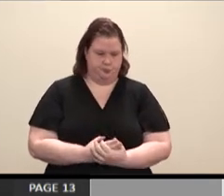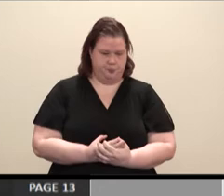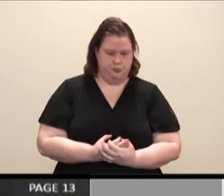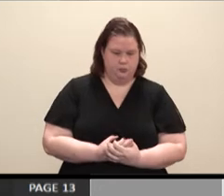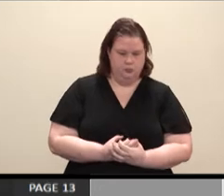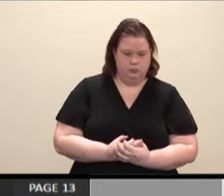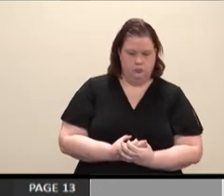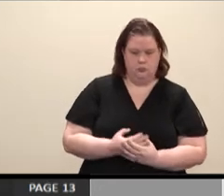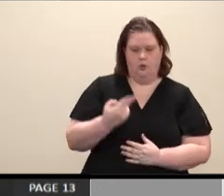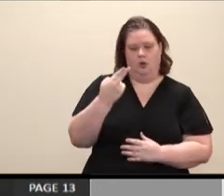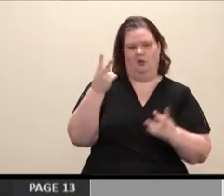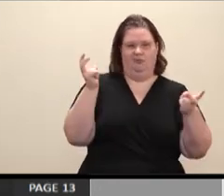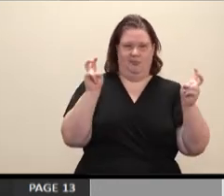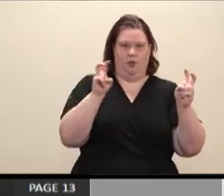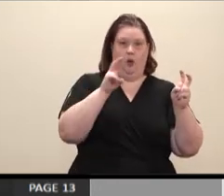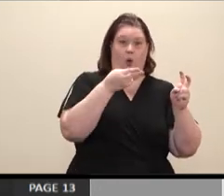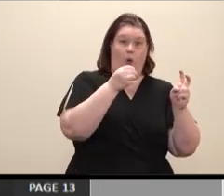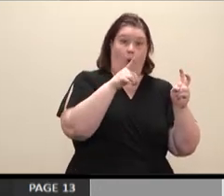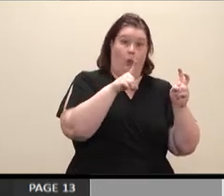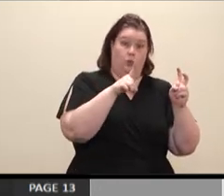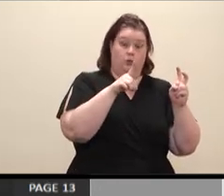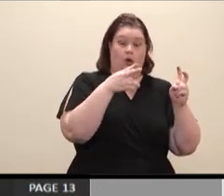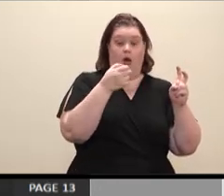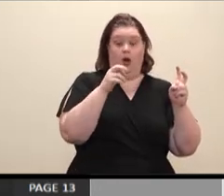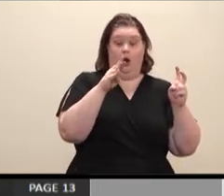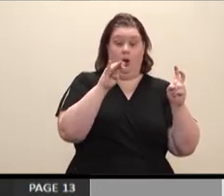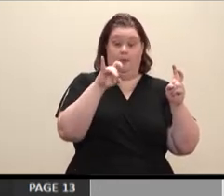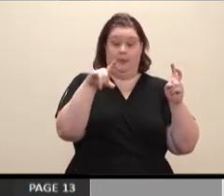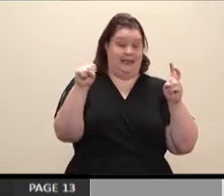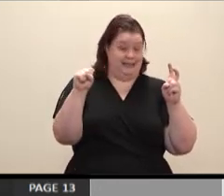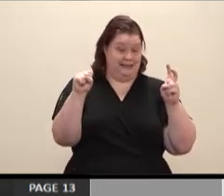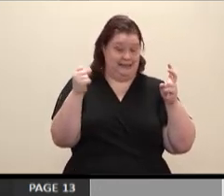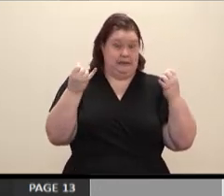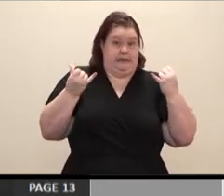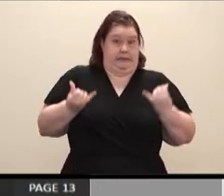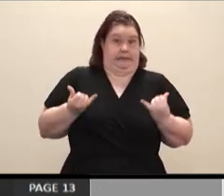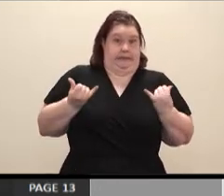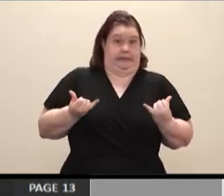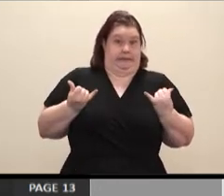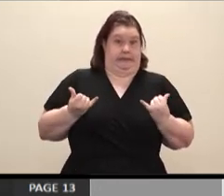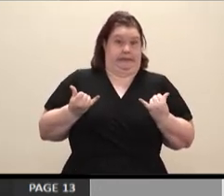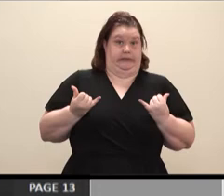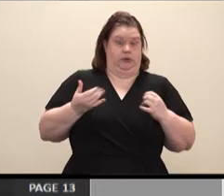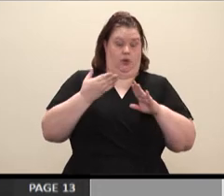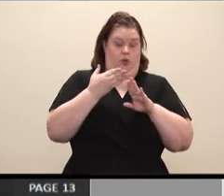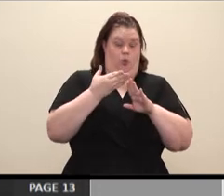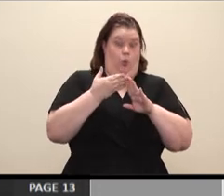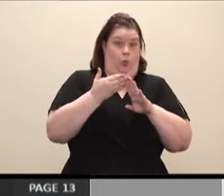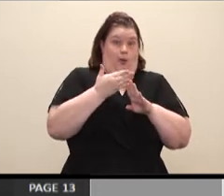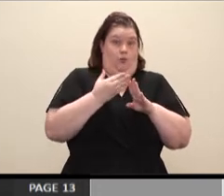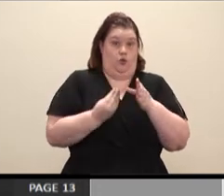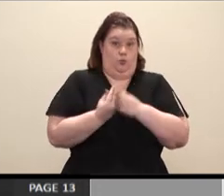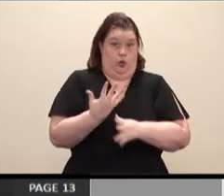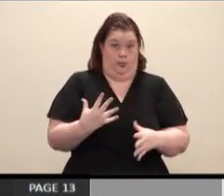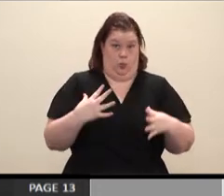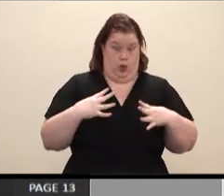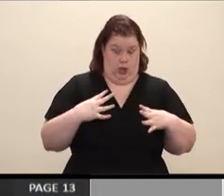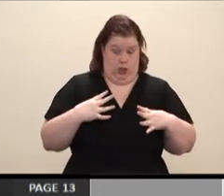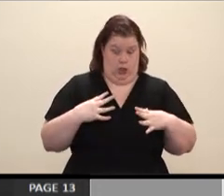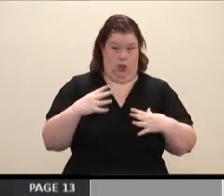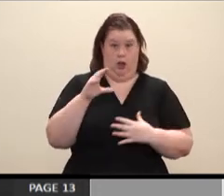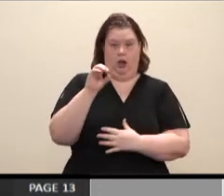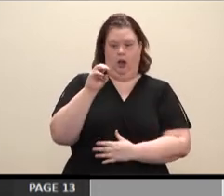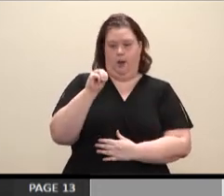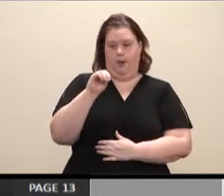Now, this is what the hold harmless is currently sitting at. Based on right before we left for spring break, the commissioner came out